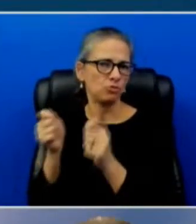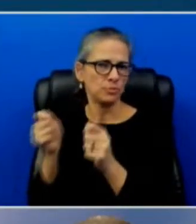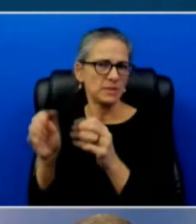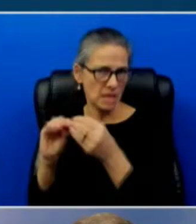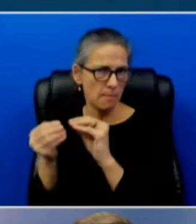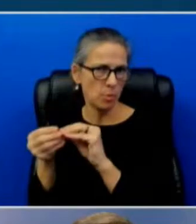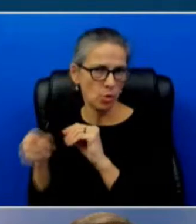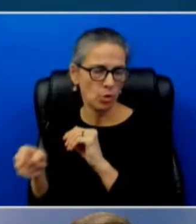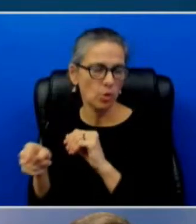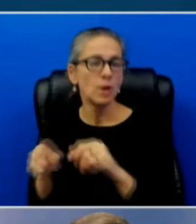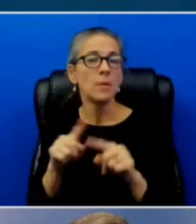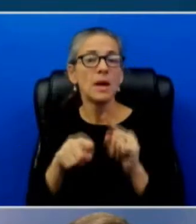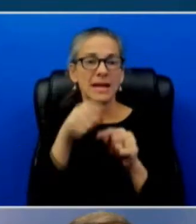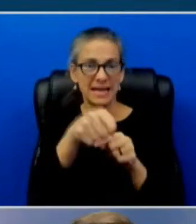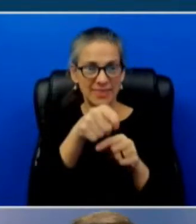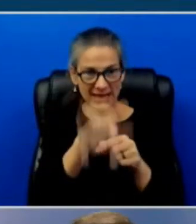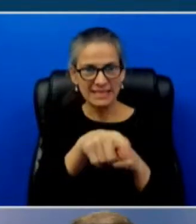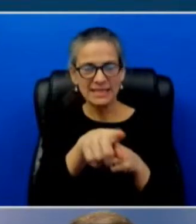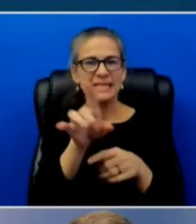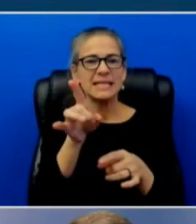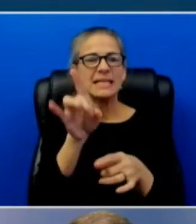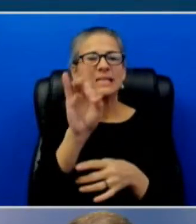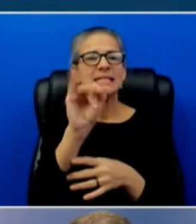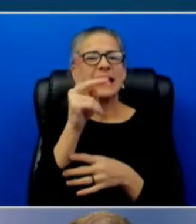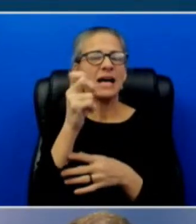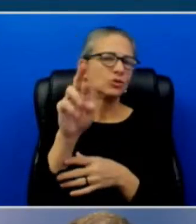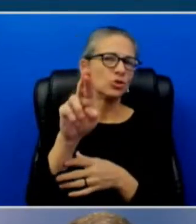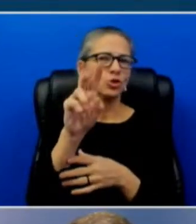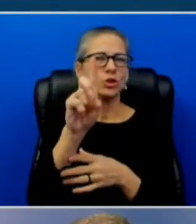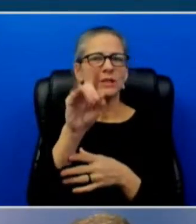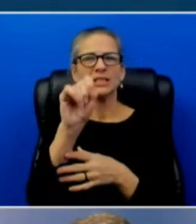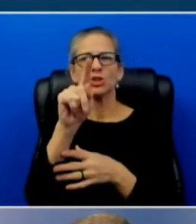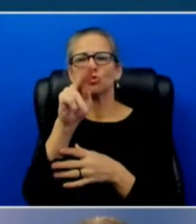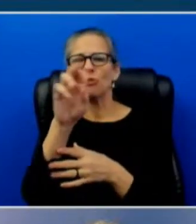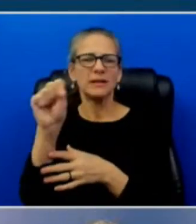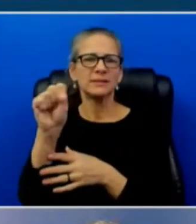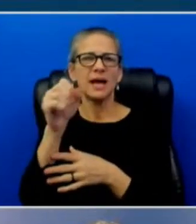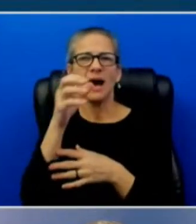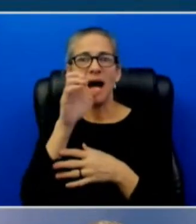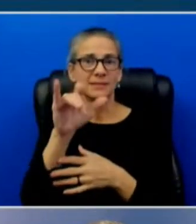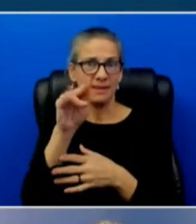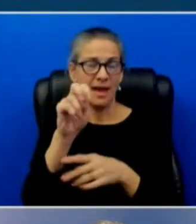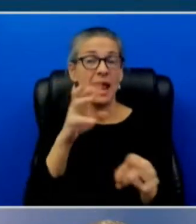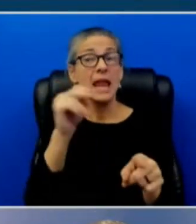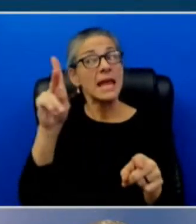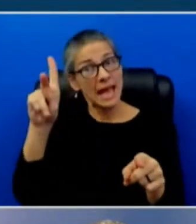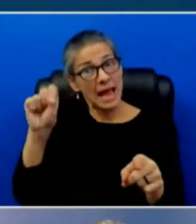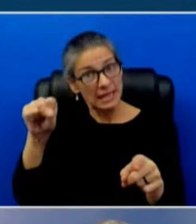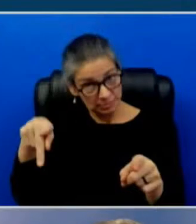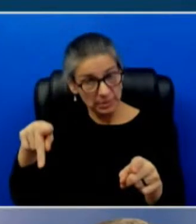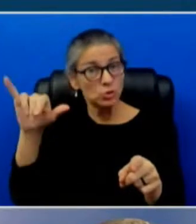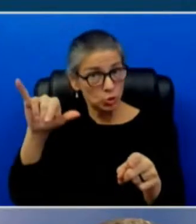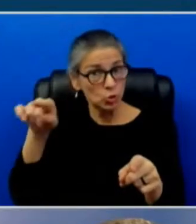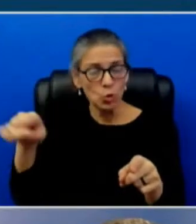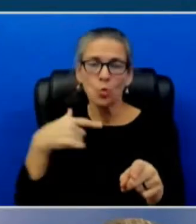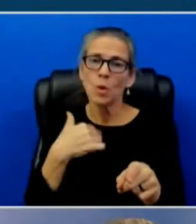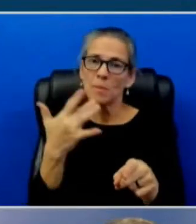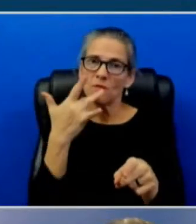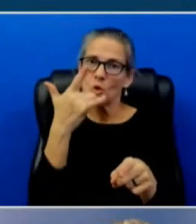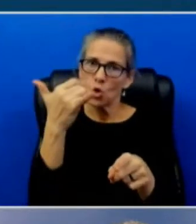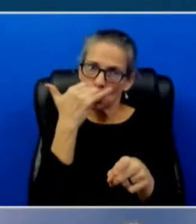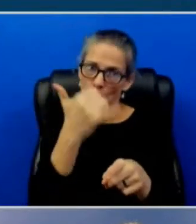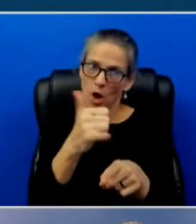disaster distress helpline. Also, our KSP dispatchers are standing by. We prefer the call, though, come in again to this